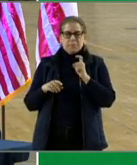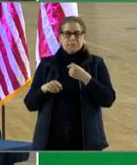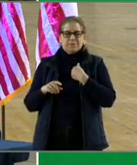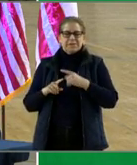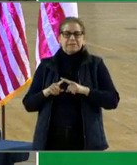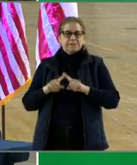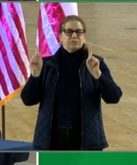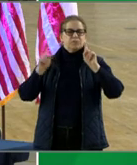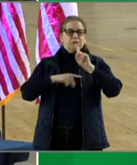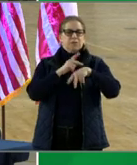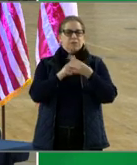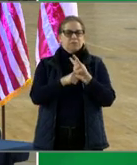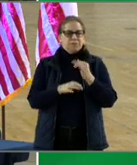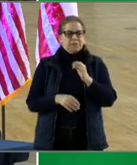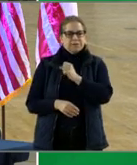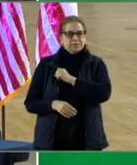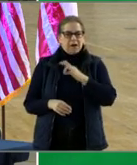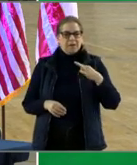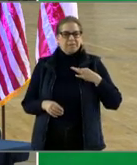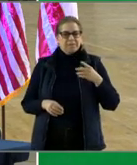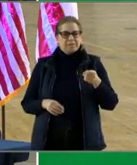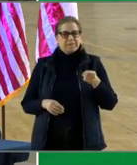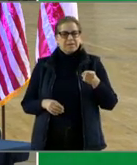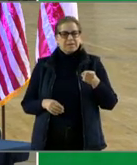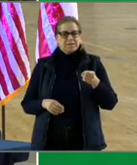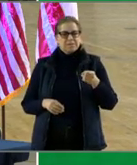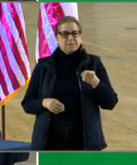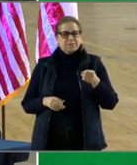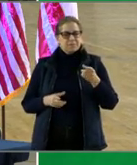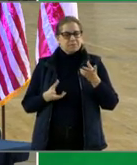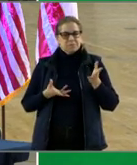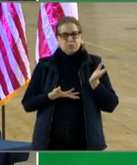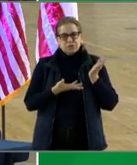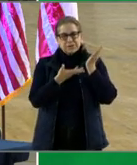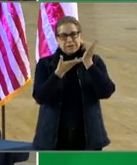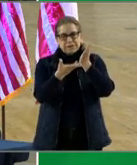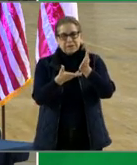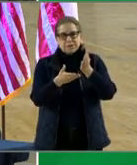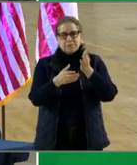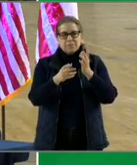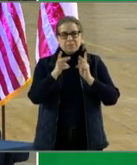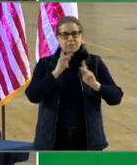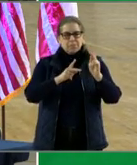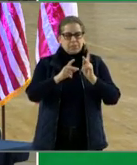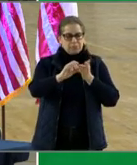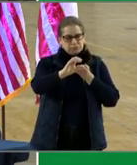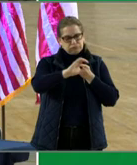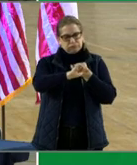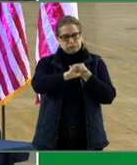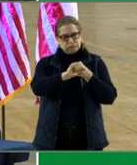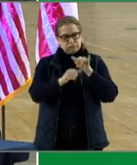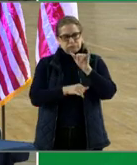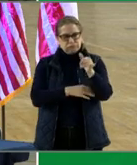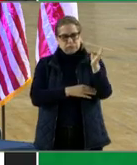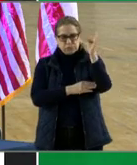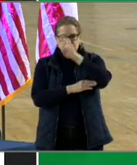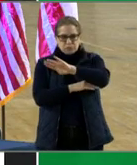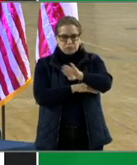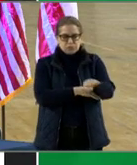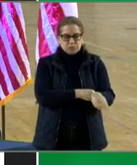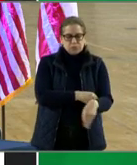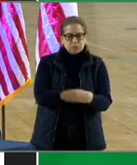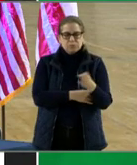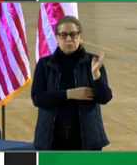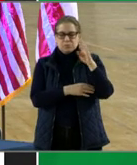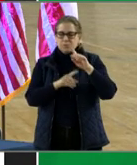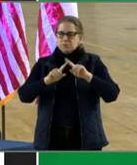treated as an inpatient or someone who is spending the night in a hospital setting. We would partner with them in that we would ask